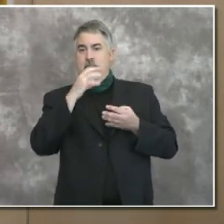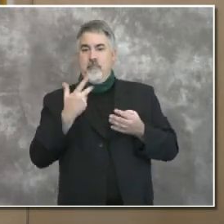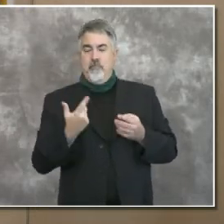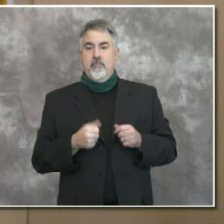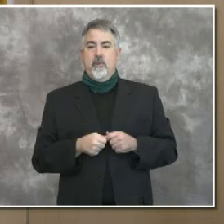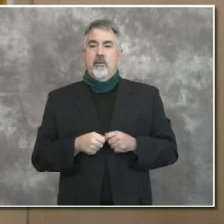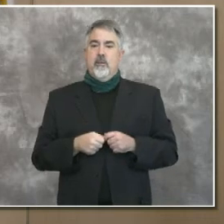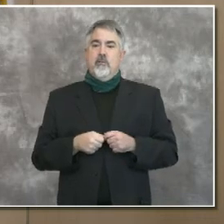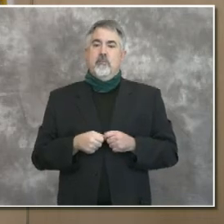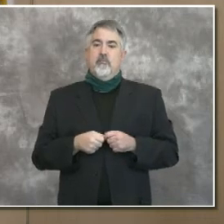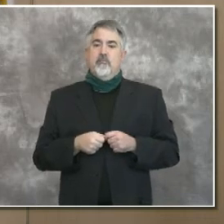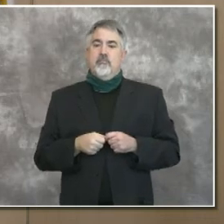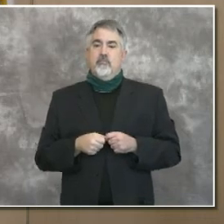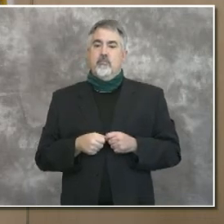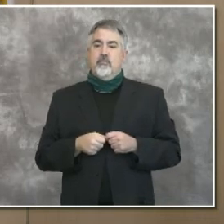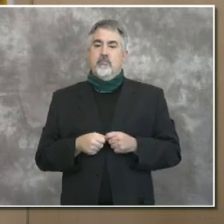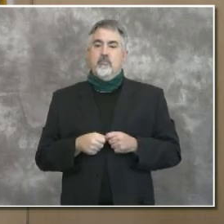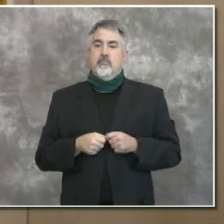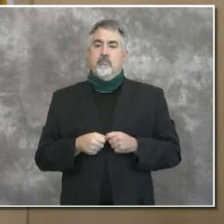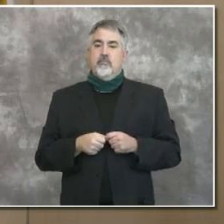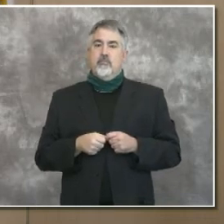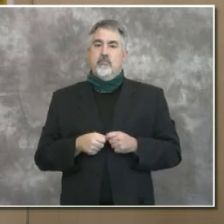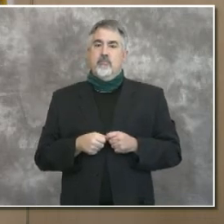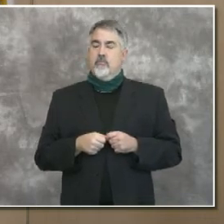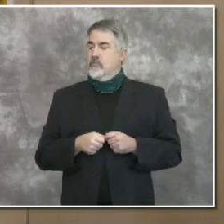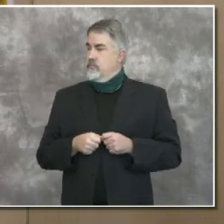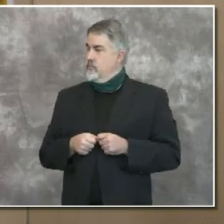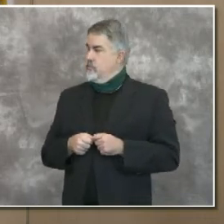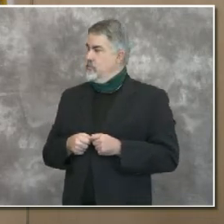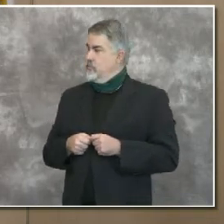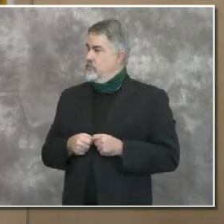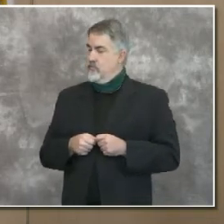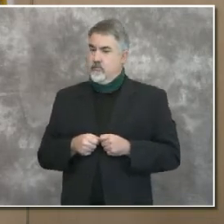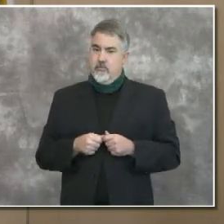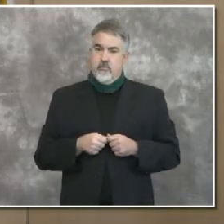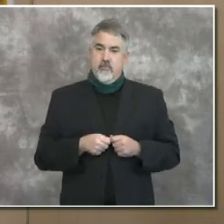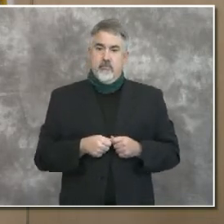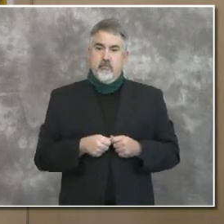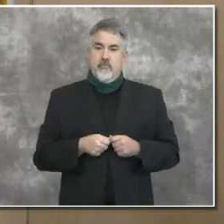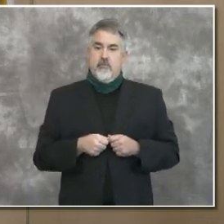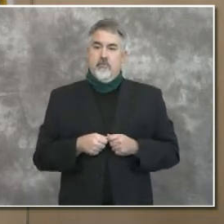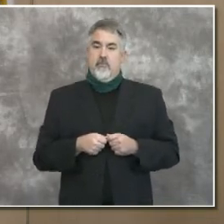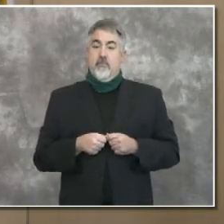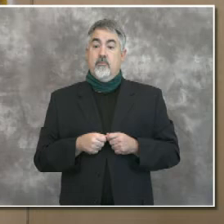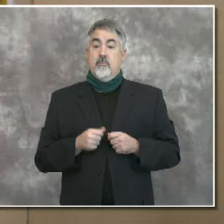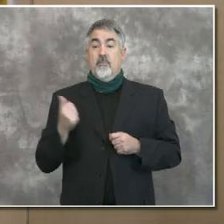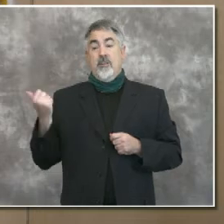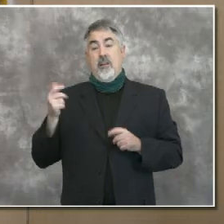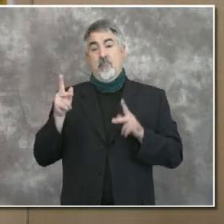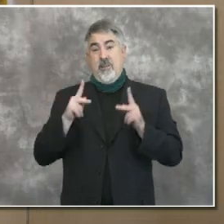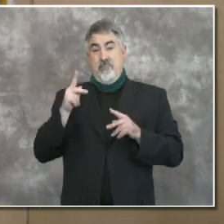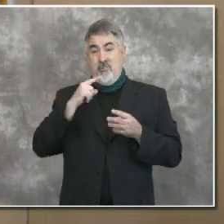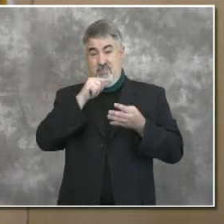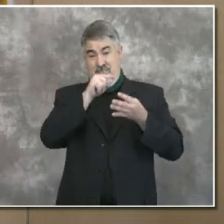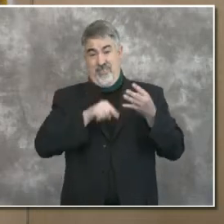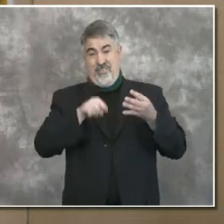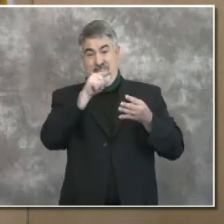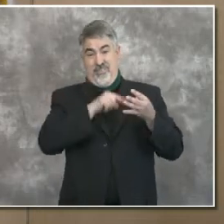we have for all of our tests and the population demographics is provided on the website.